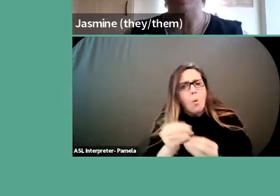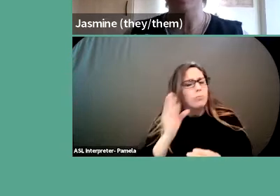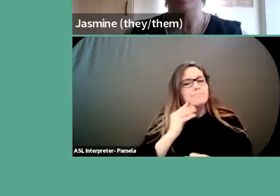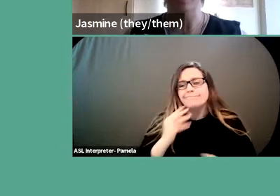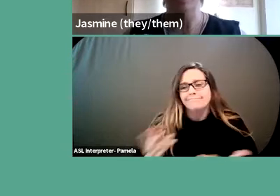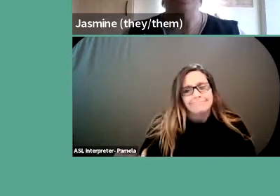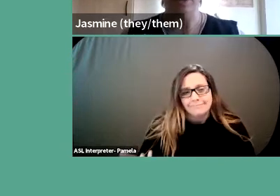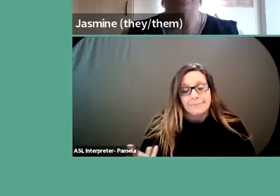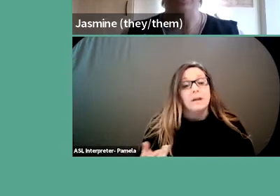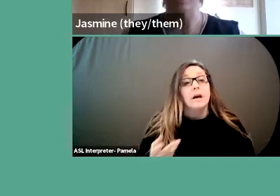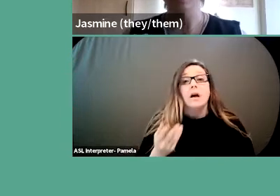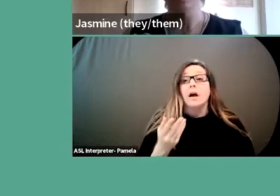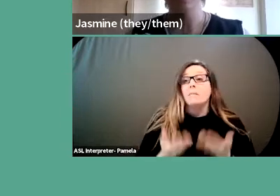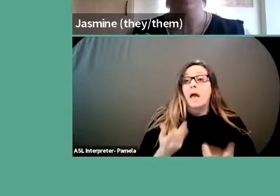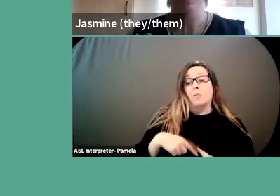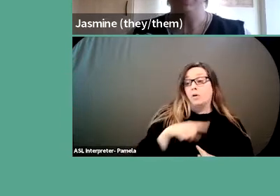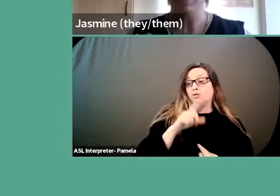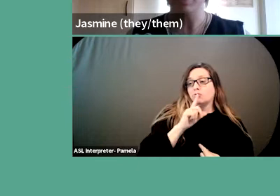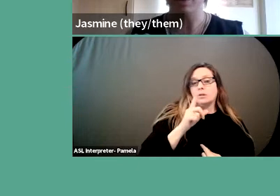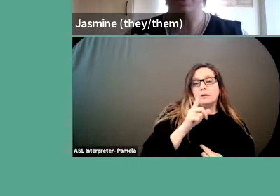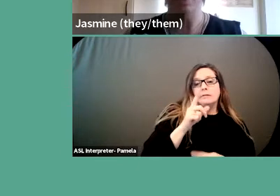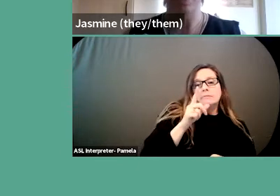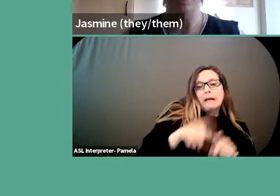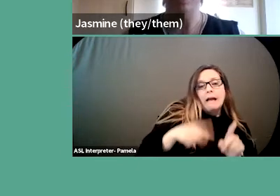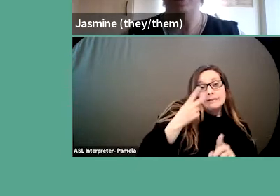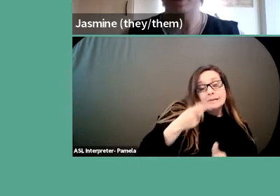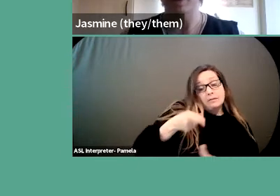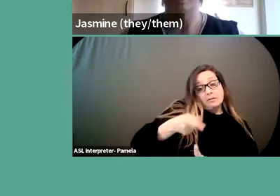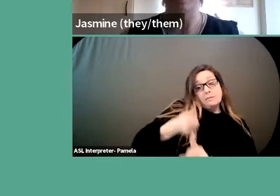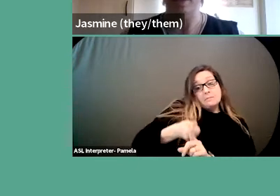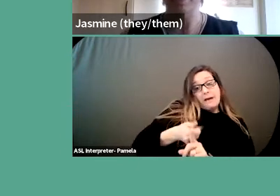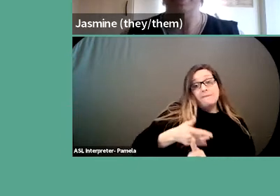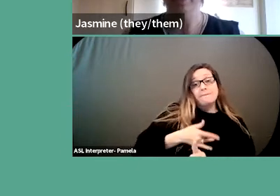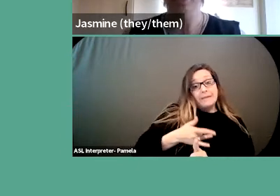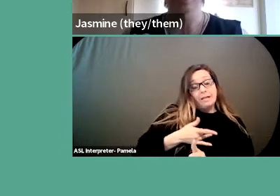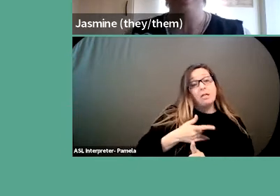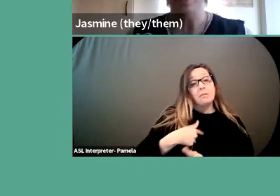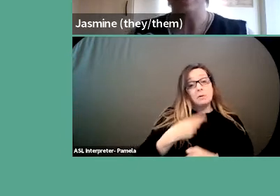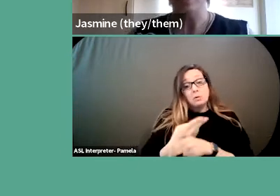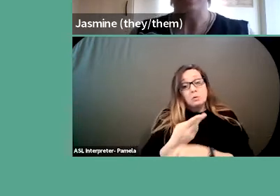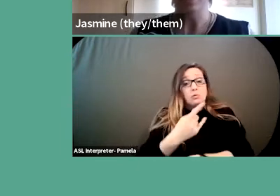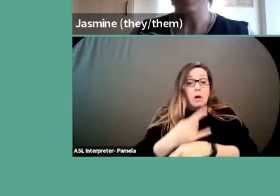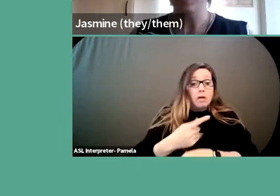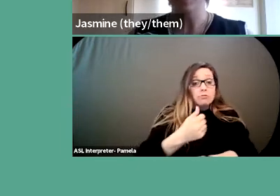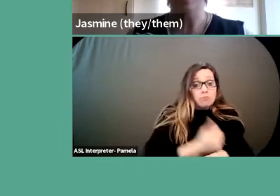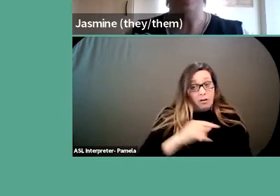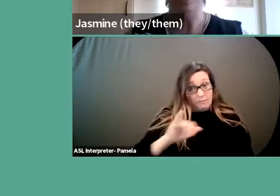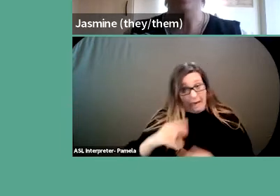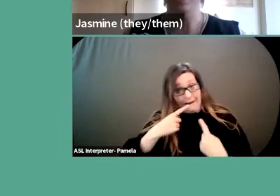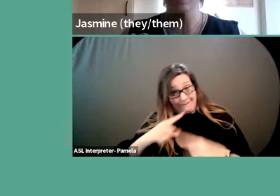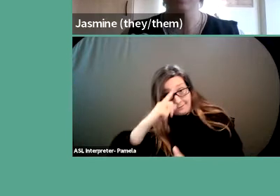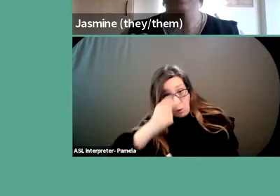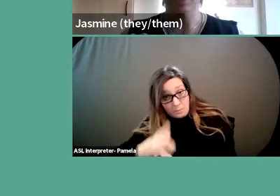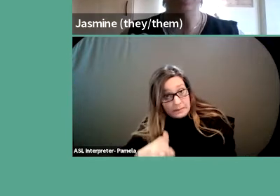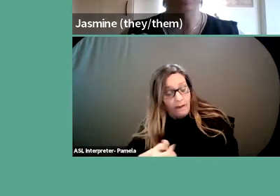whether or not individuals actually perceive their substance use as an effective coping mechanism for them. So there's still a long way to go in this area